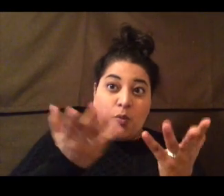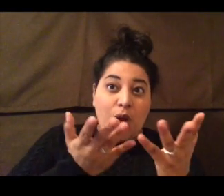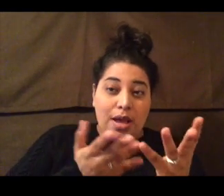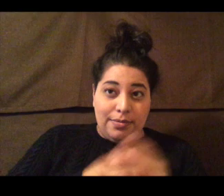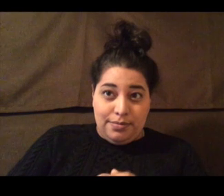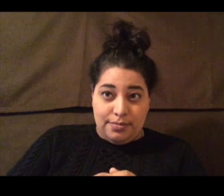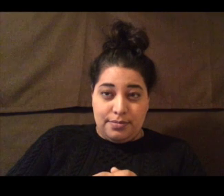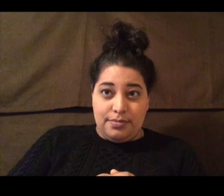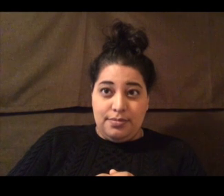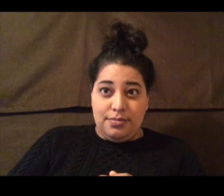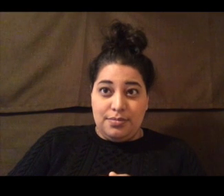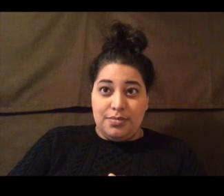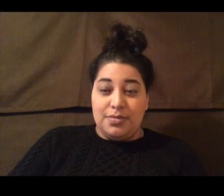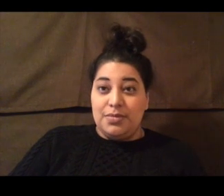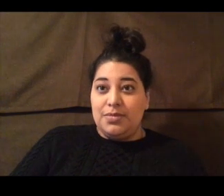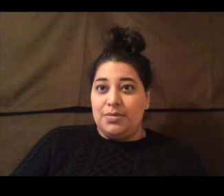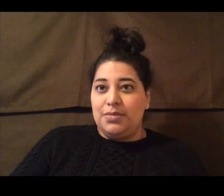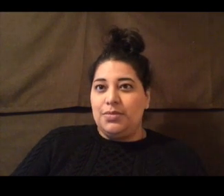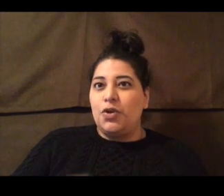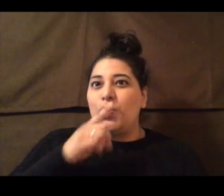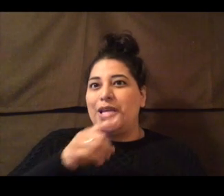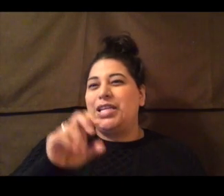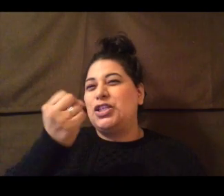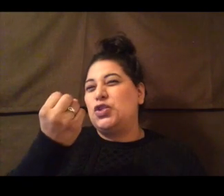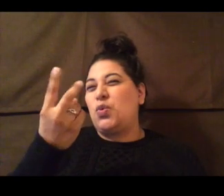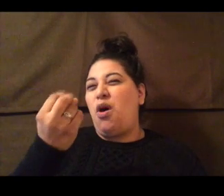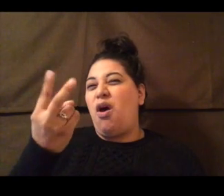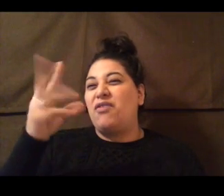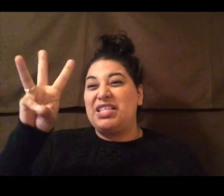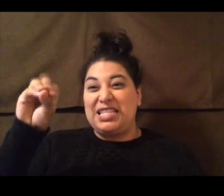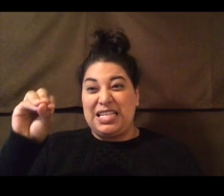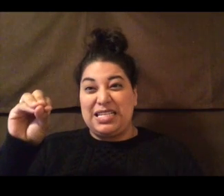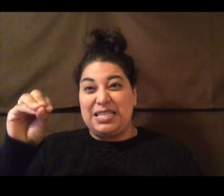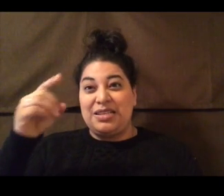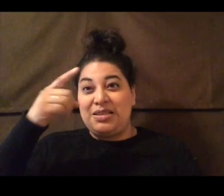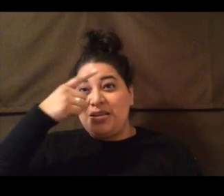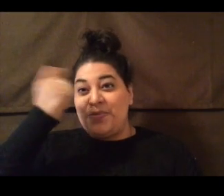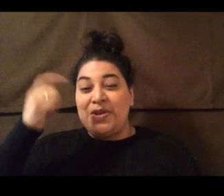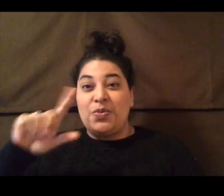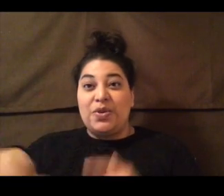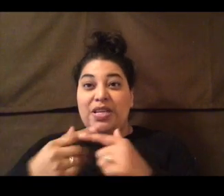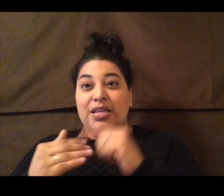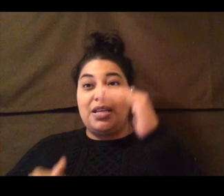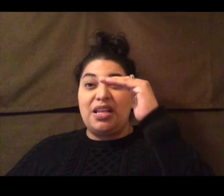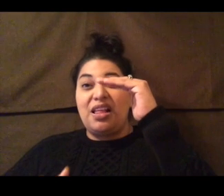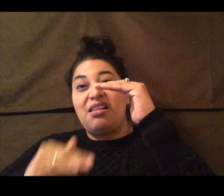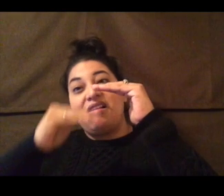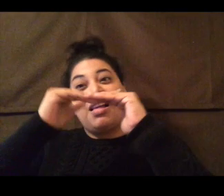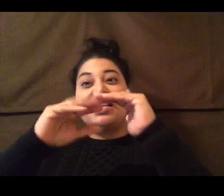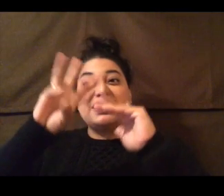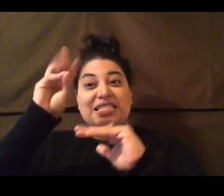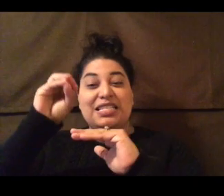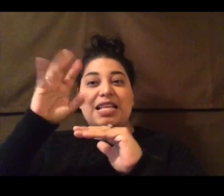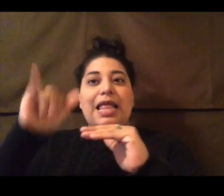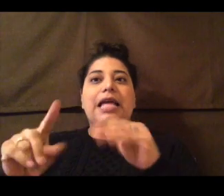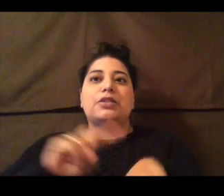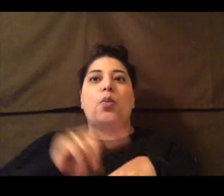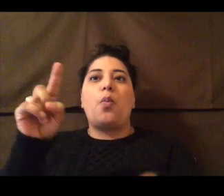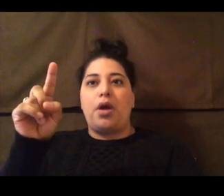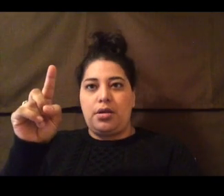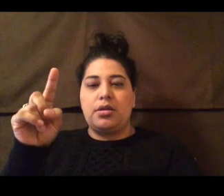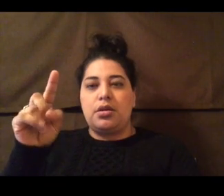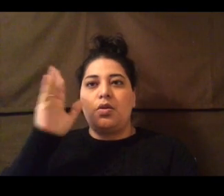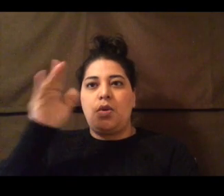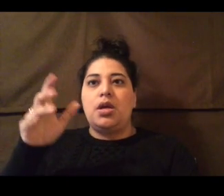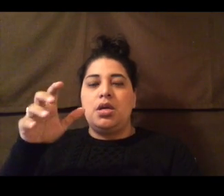12:60, okay? Because you erase those 60 minutes and it's really 1 p.m. So you're going to take the 60